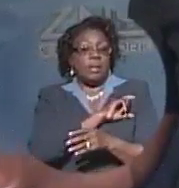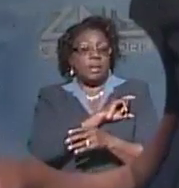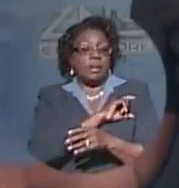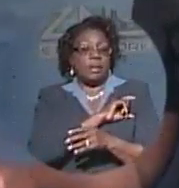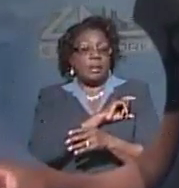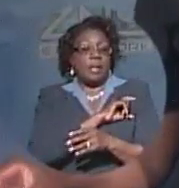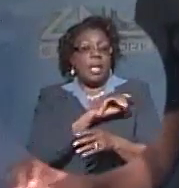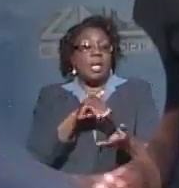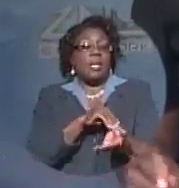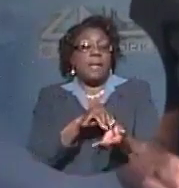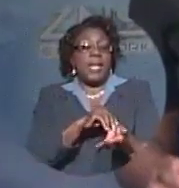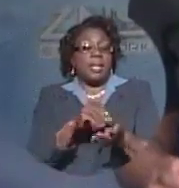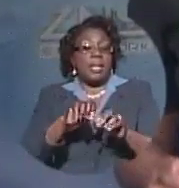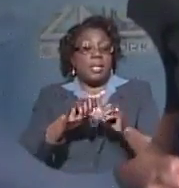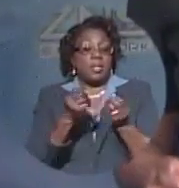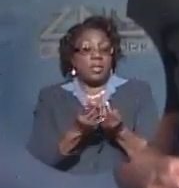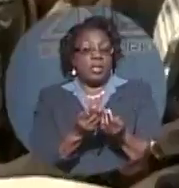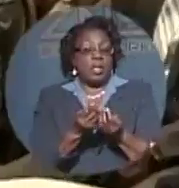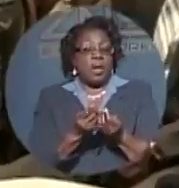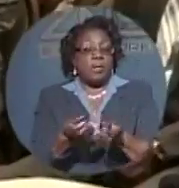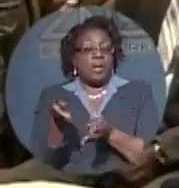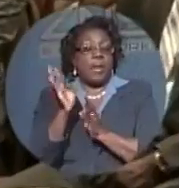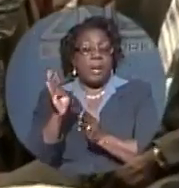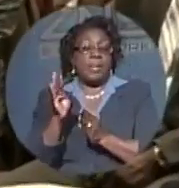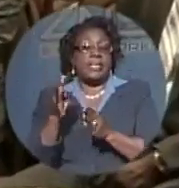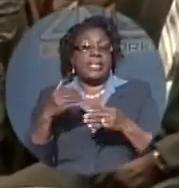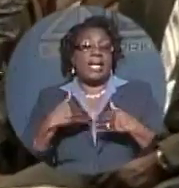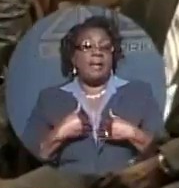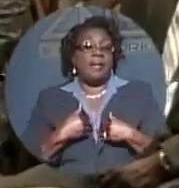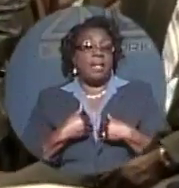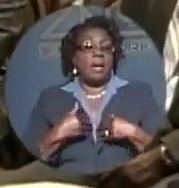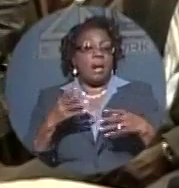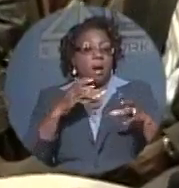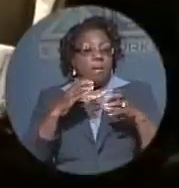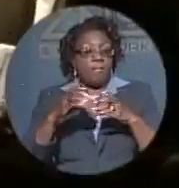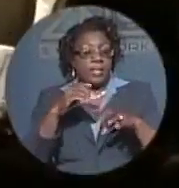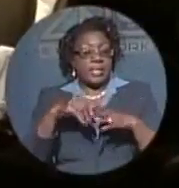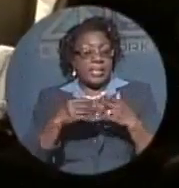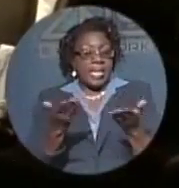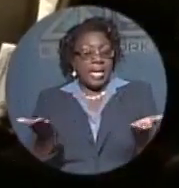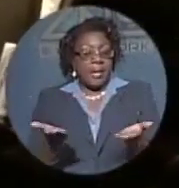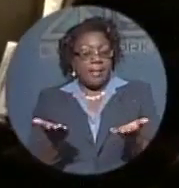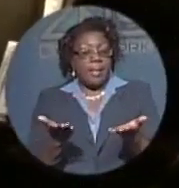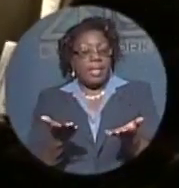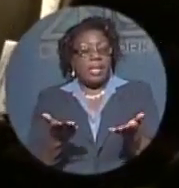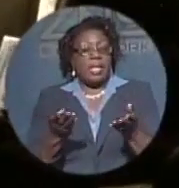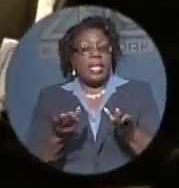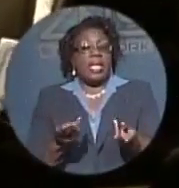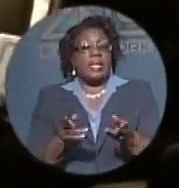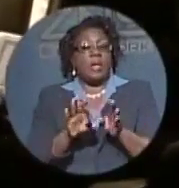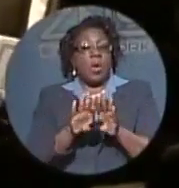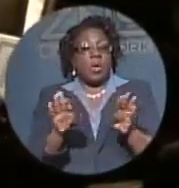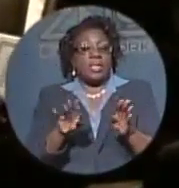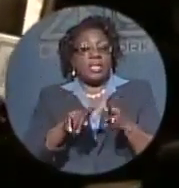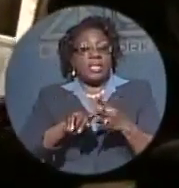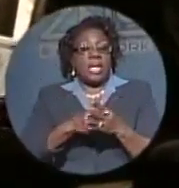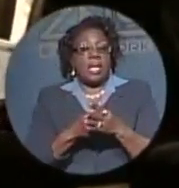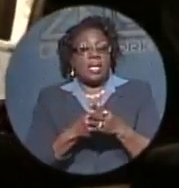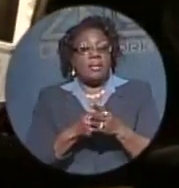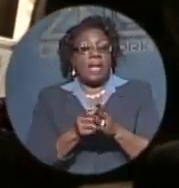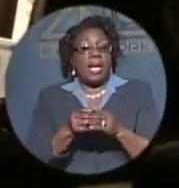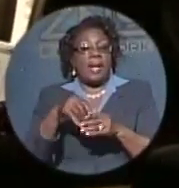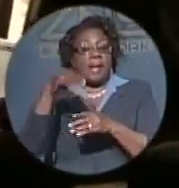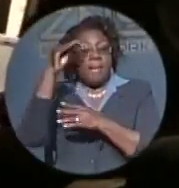The Medical Association of the Bahamas is holding a successful conference in the capital. The event, opened by Minister of Health Dr. Hubert